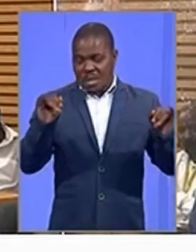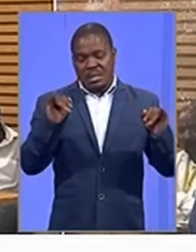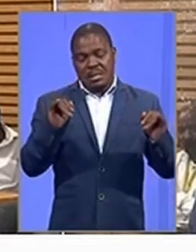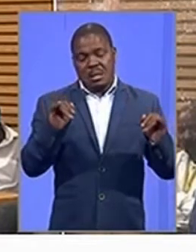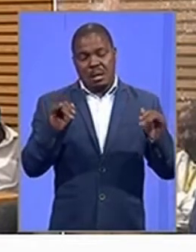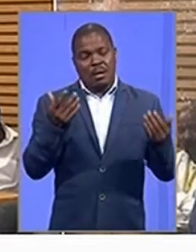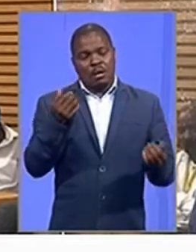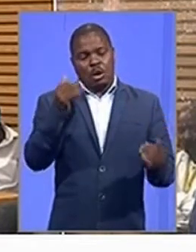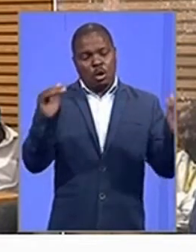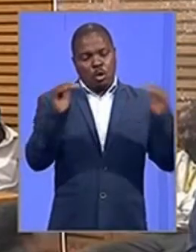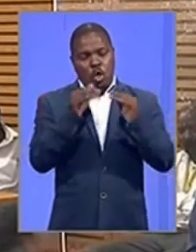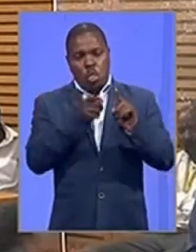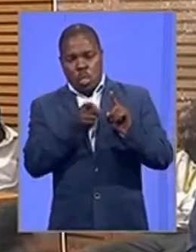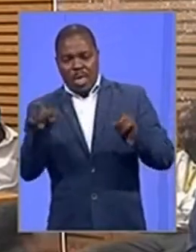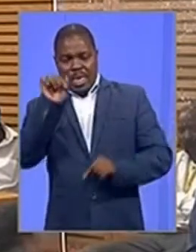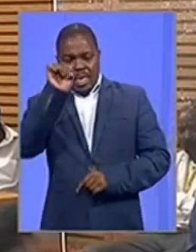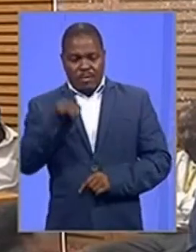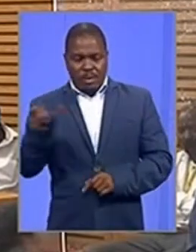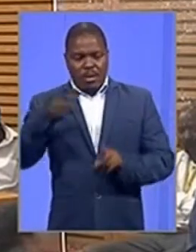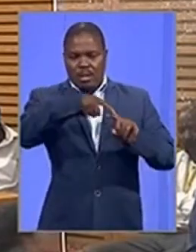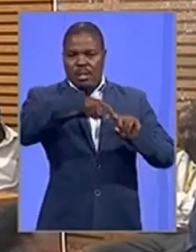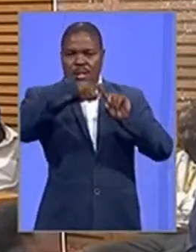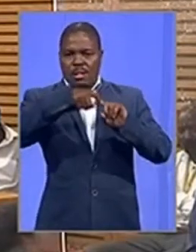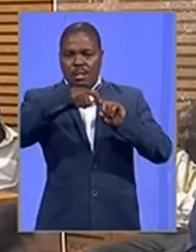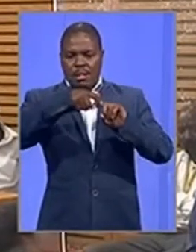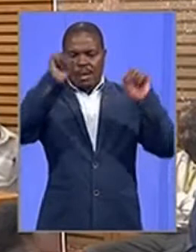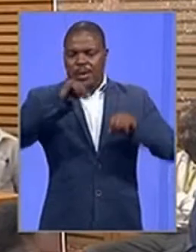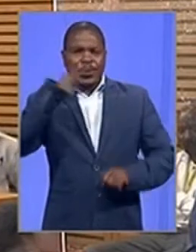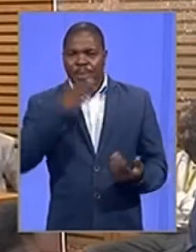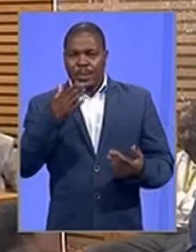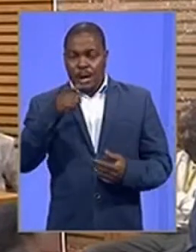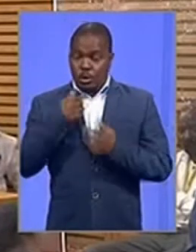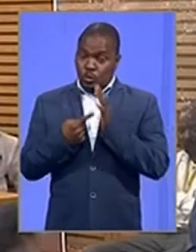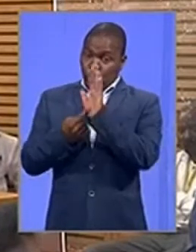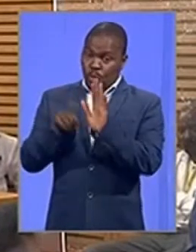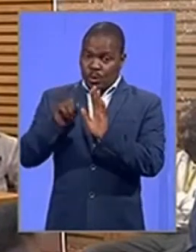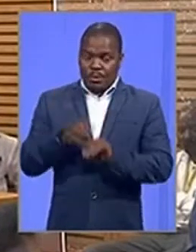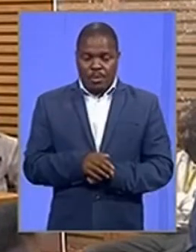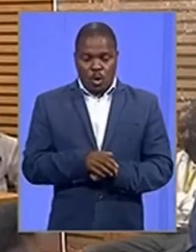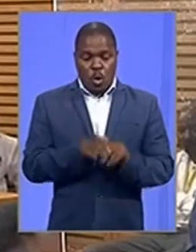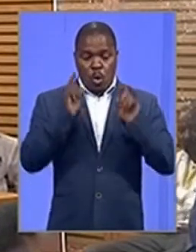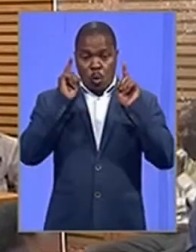if this interdict is not granted, because I'm going to show you that the order on which it rests